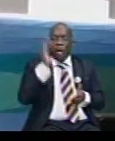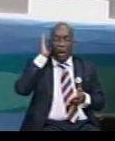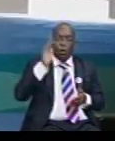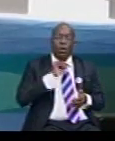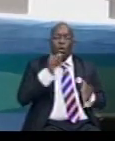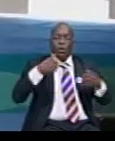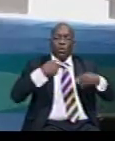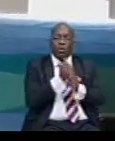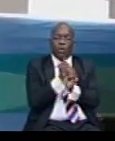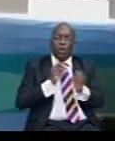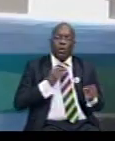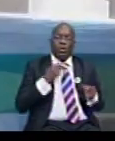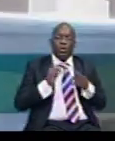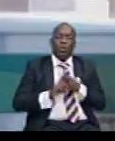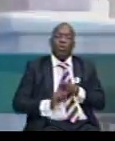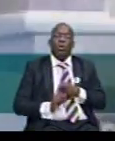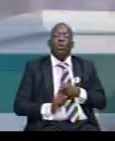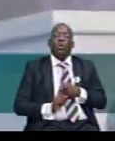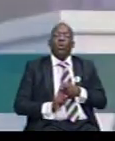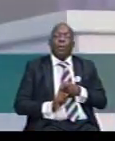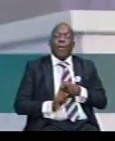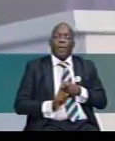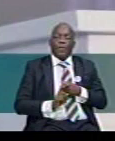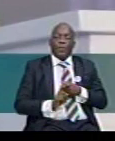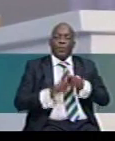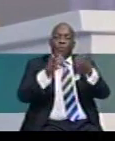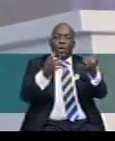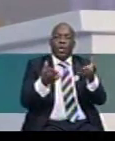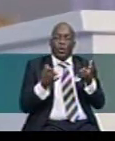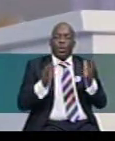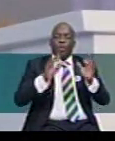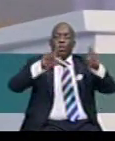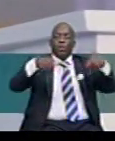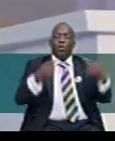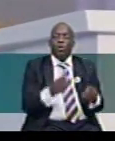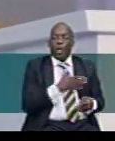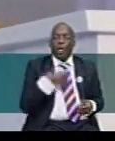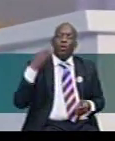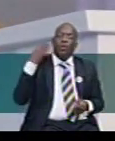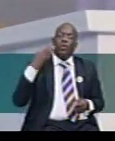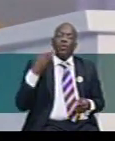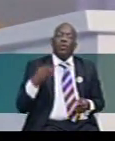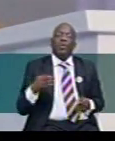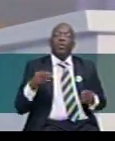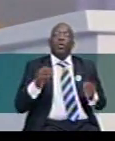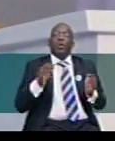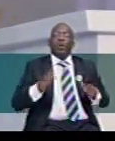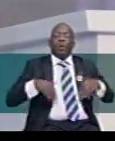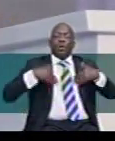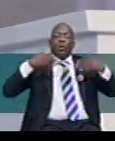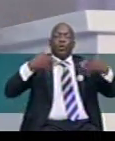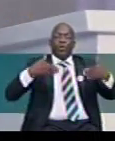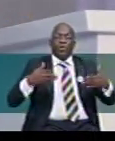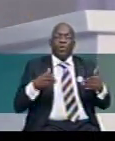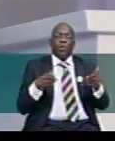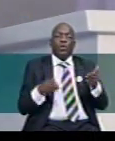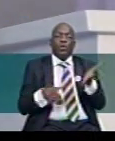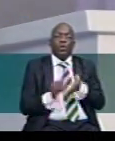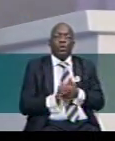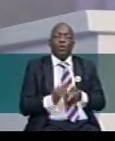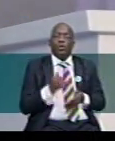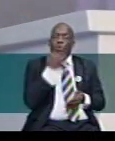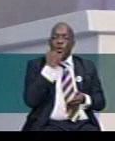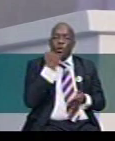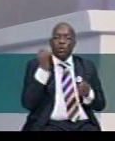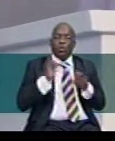go and do what the Lord has called us to do. Confess those faults one to another. And when you